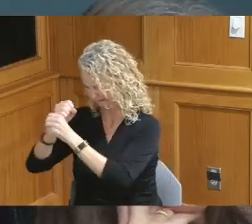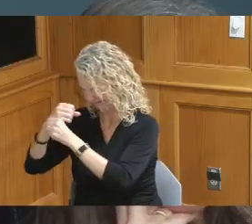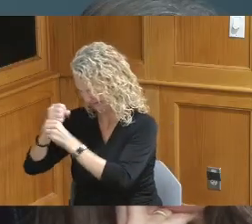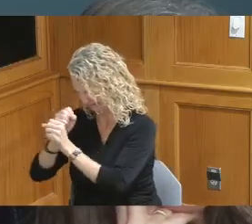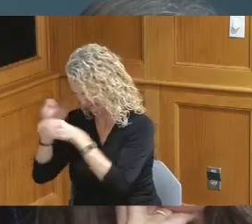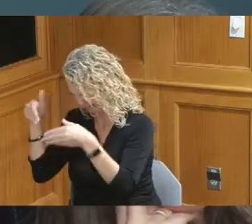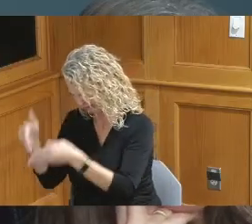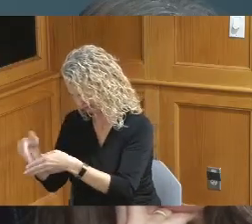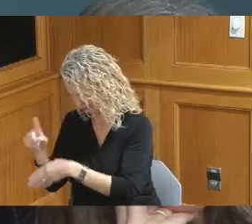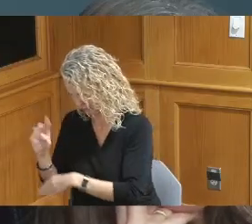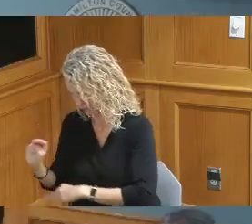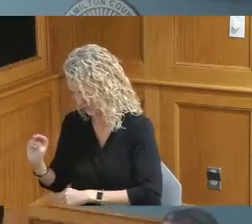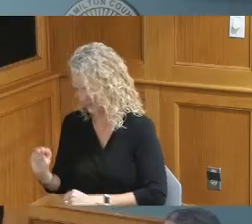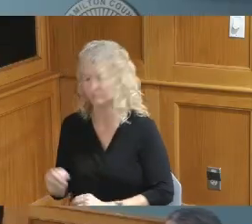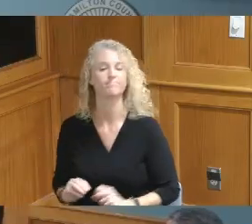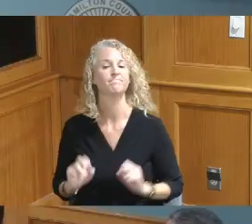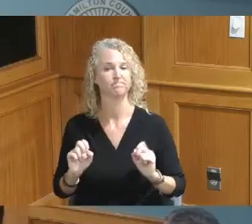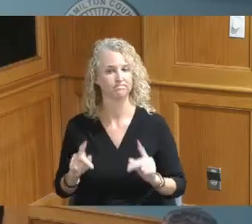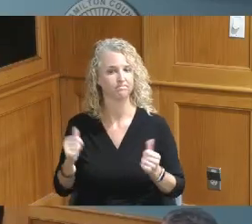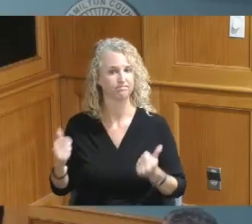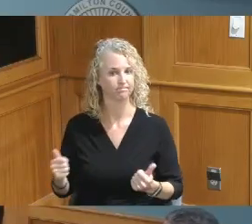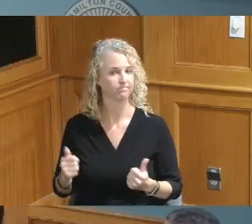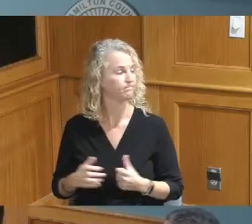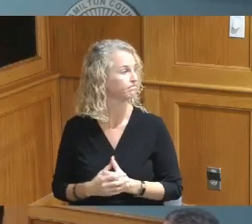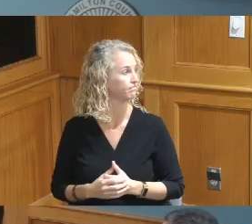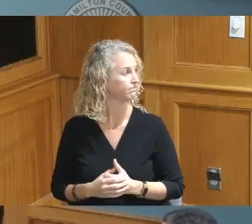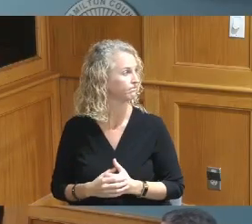million. That's all I